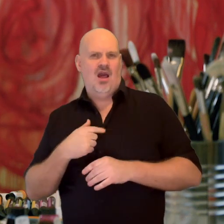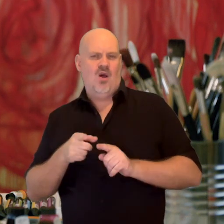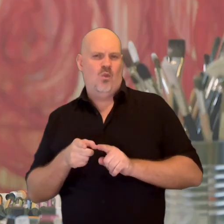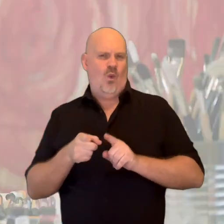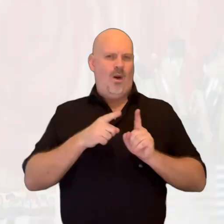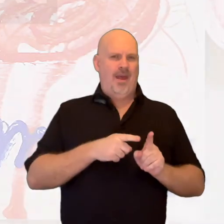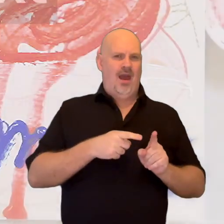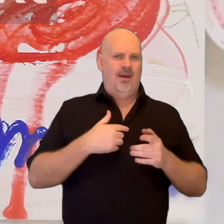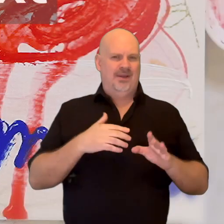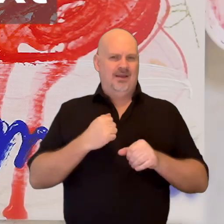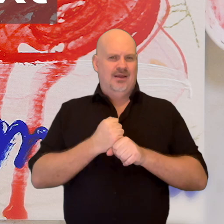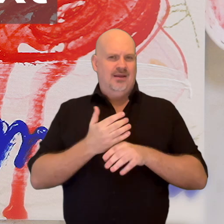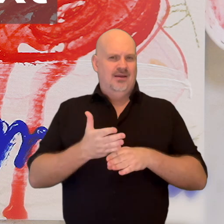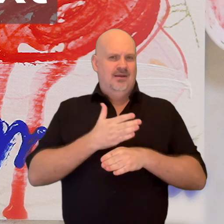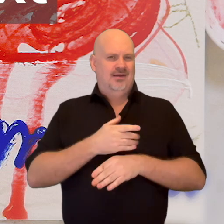earlier.